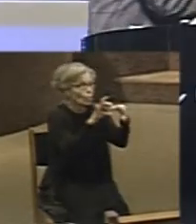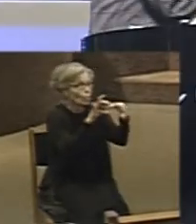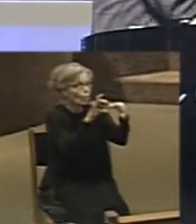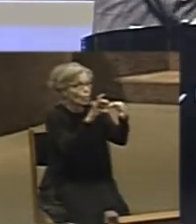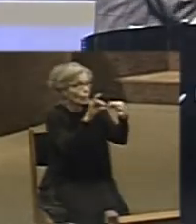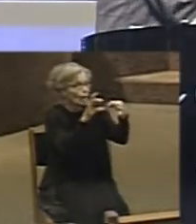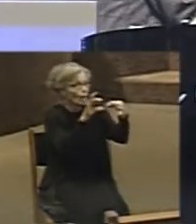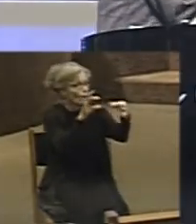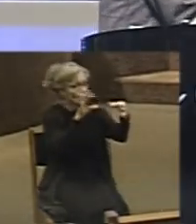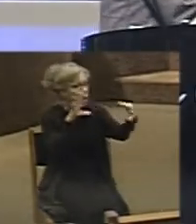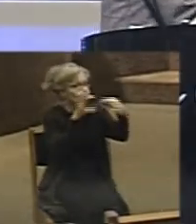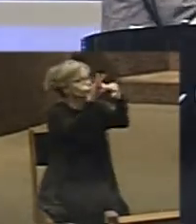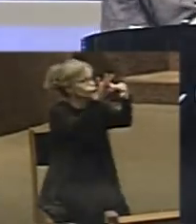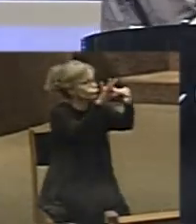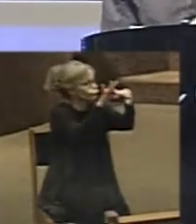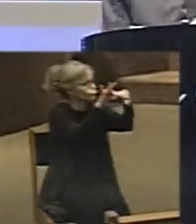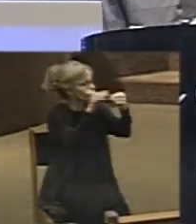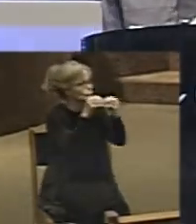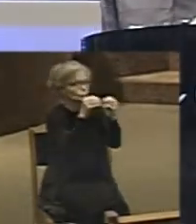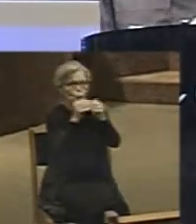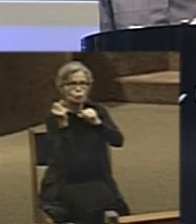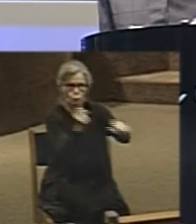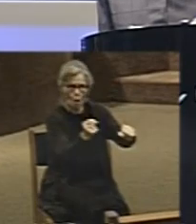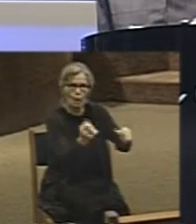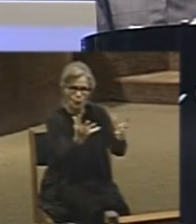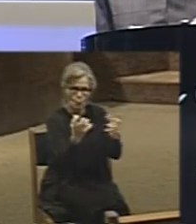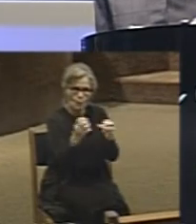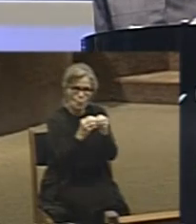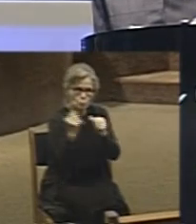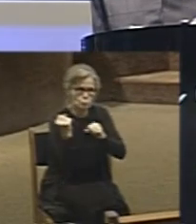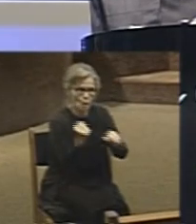to get more intimate with God.